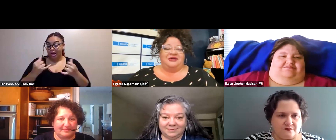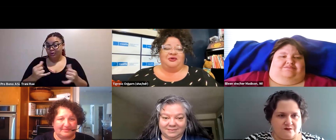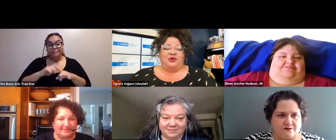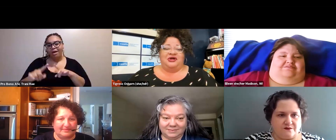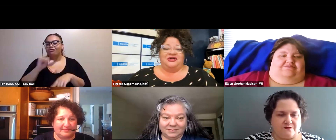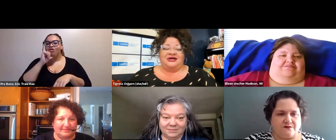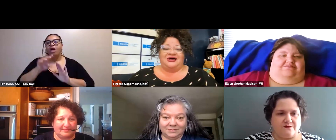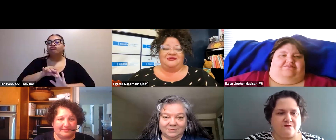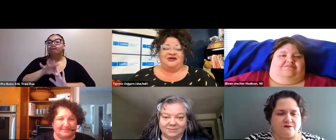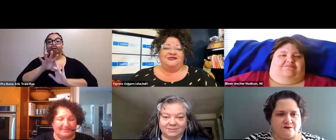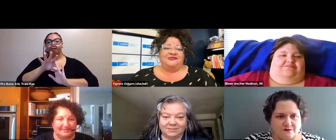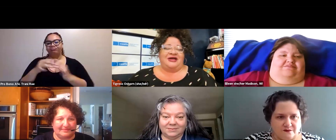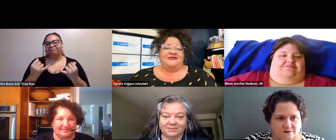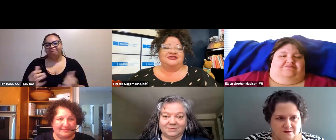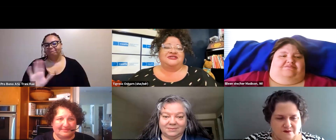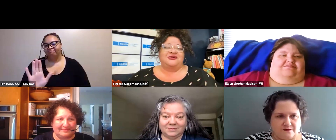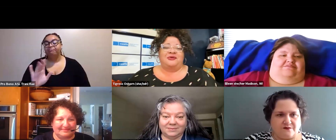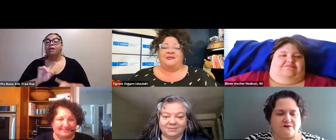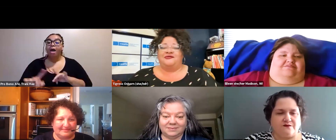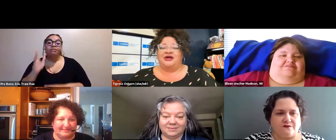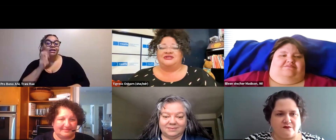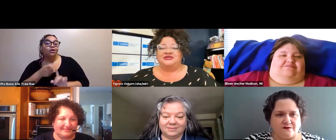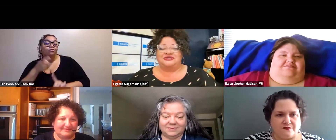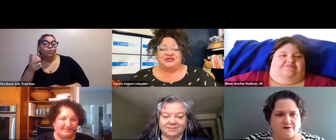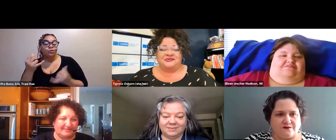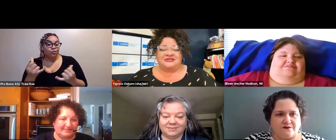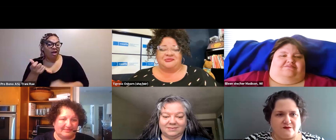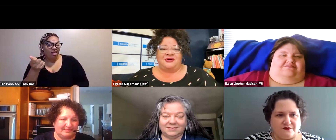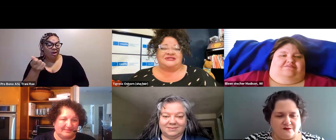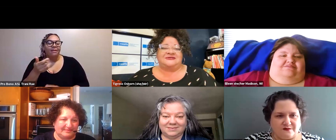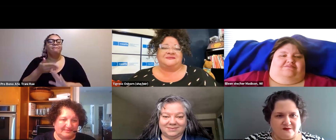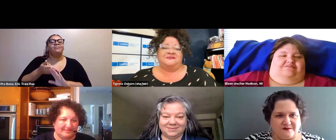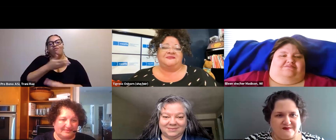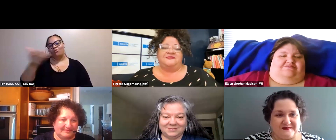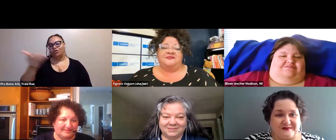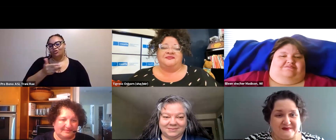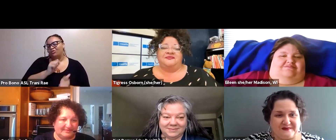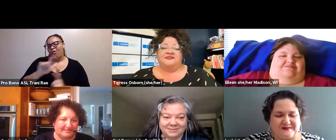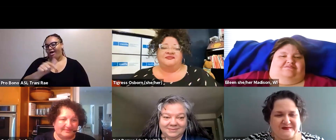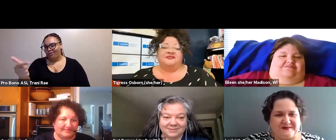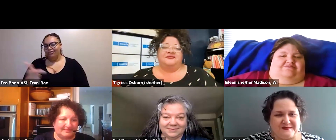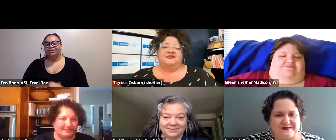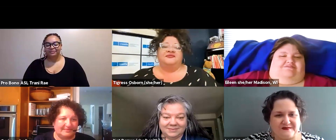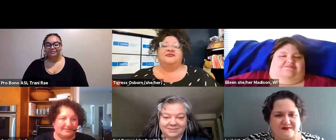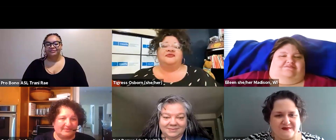on screen. But we're going to hear from Frannie for just a moment before I introduce you to the rest of the poets.